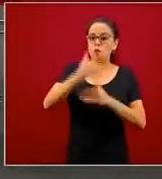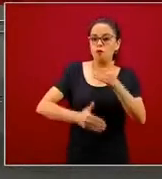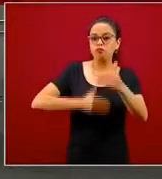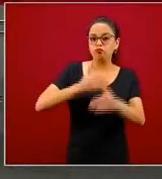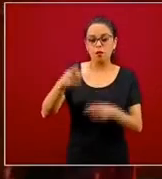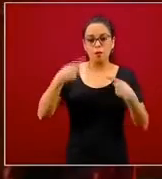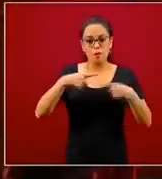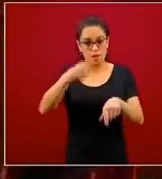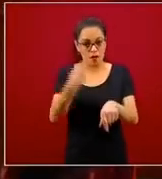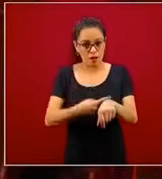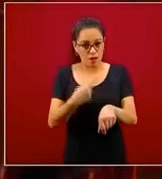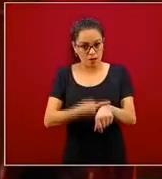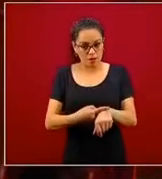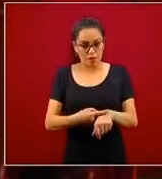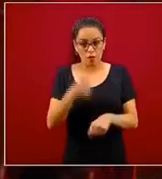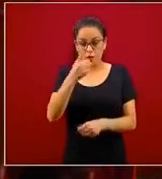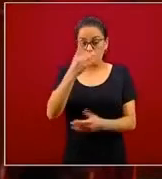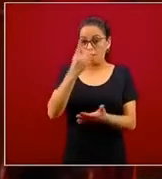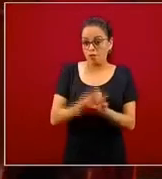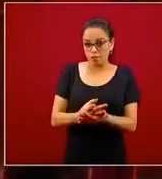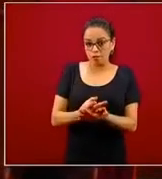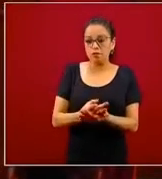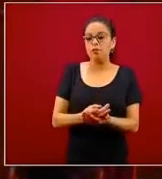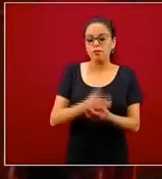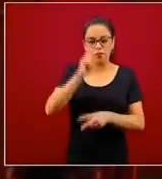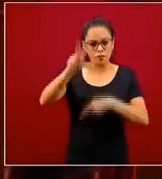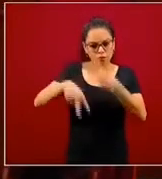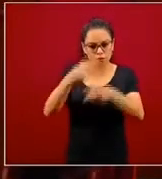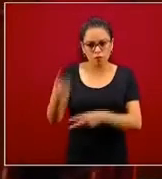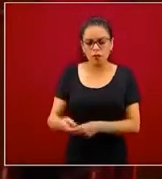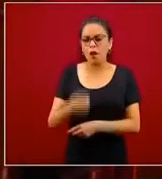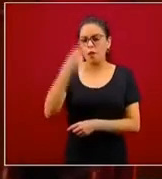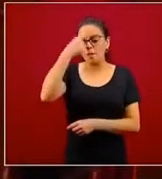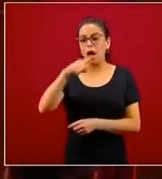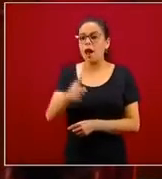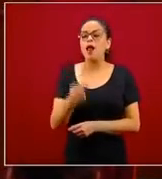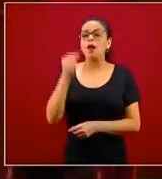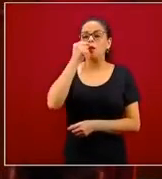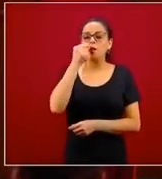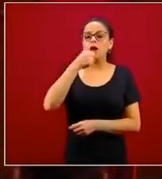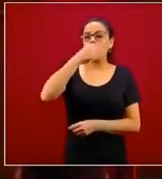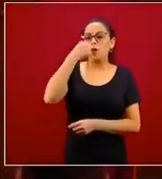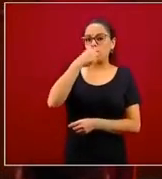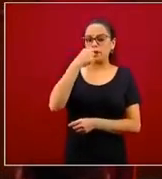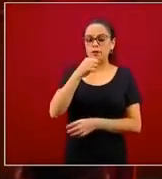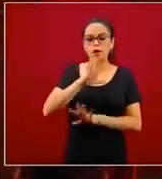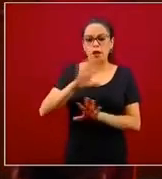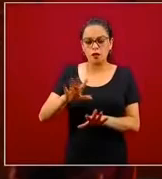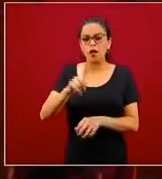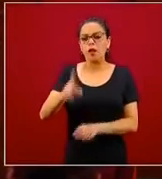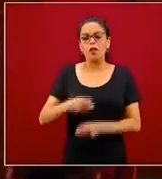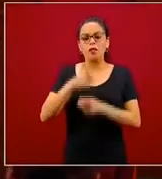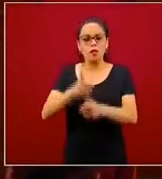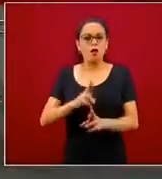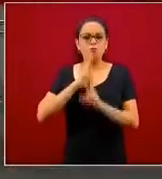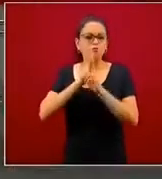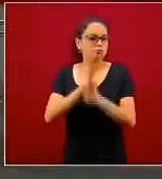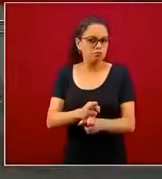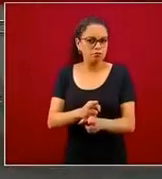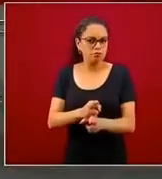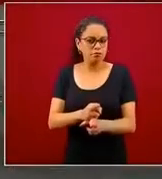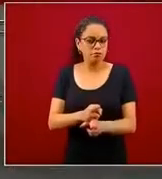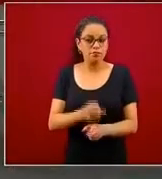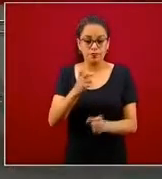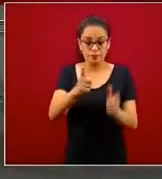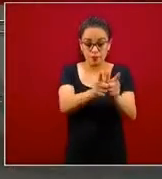pathology, symptoms, initial date, or evolution of the patient. They would just take the sample, process it, and issue